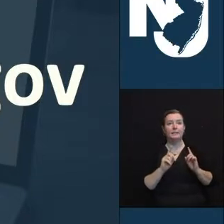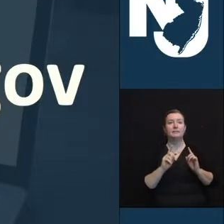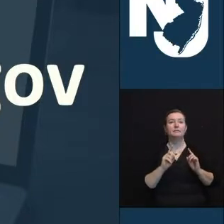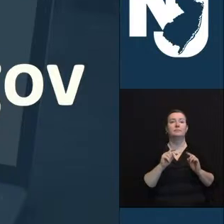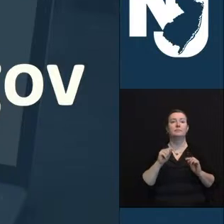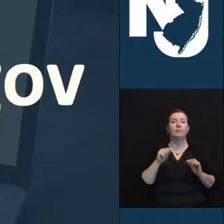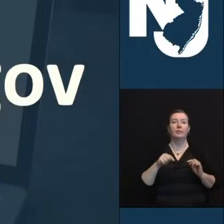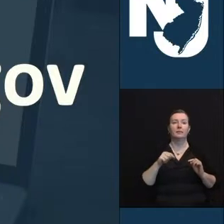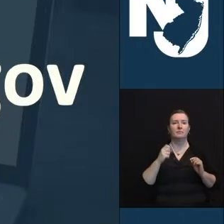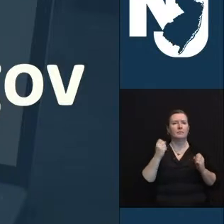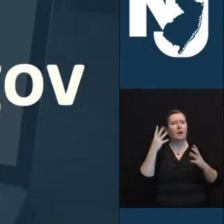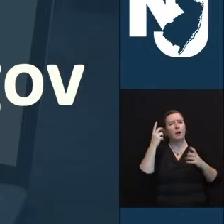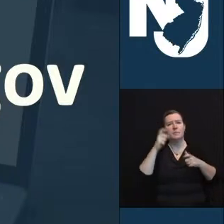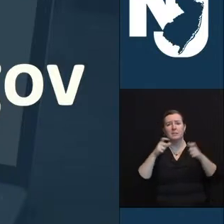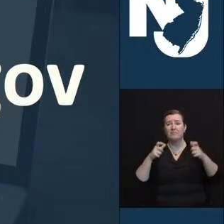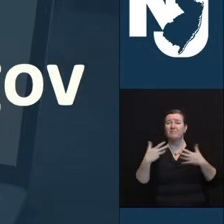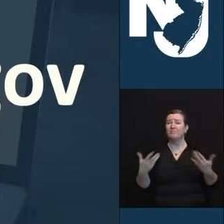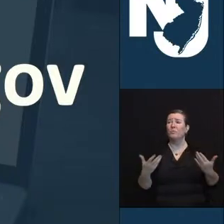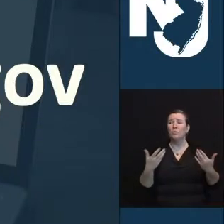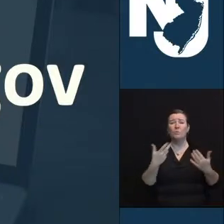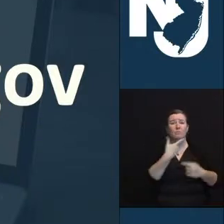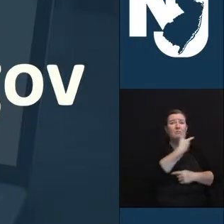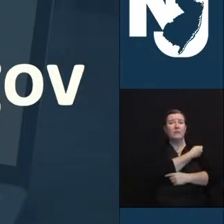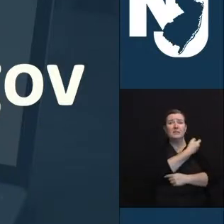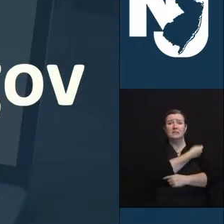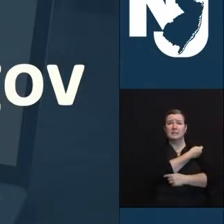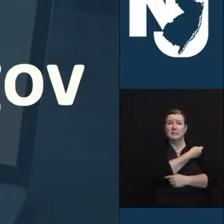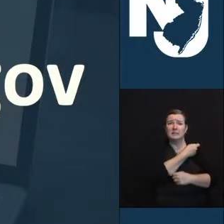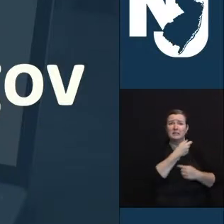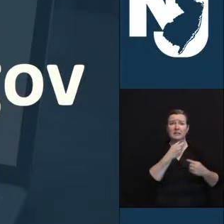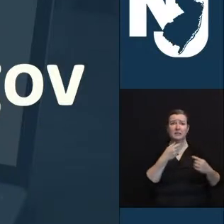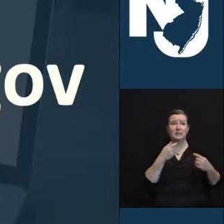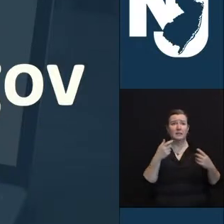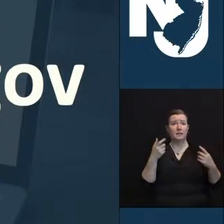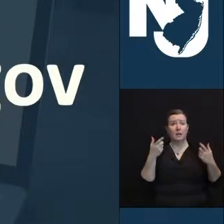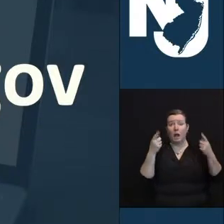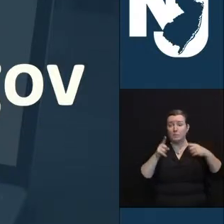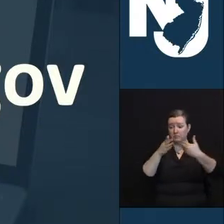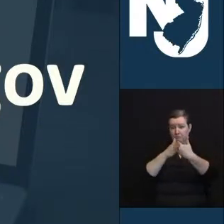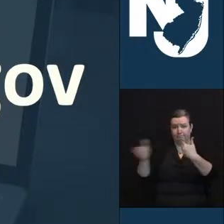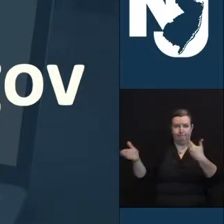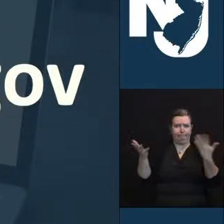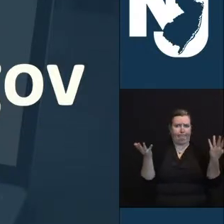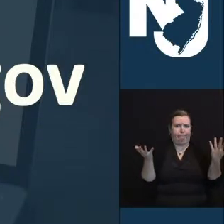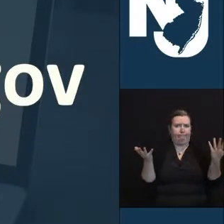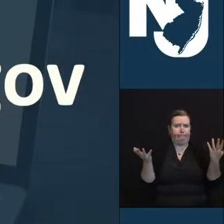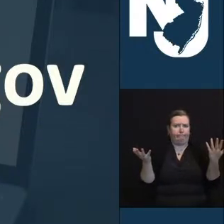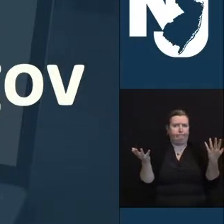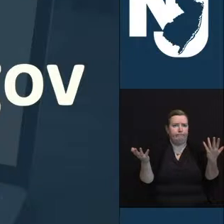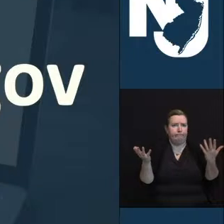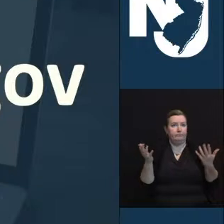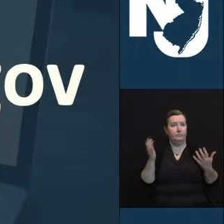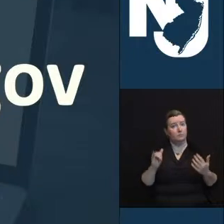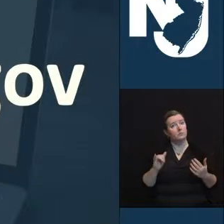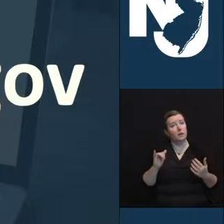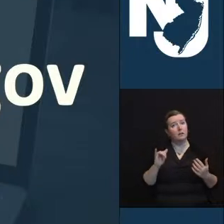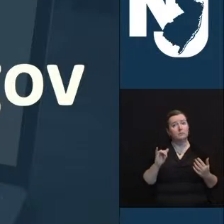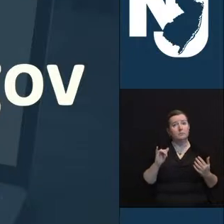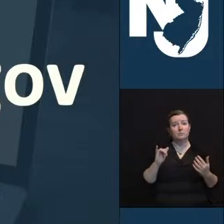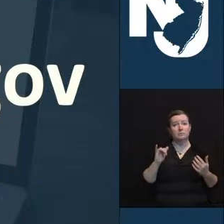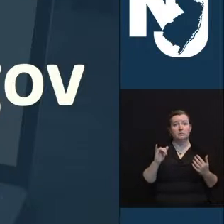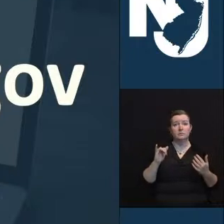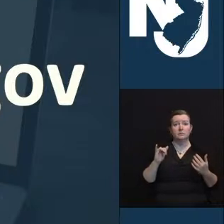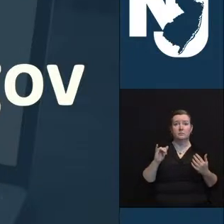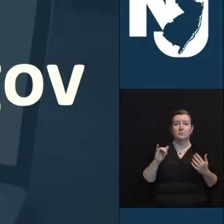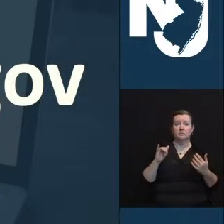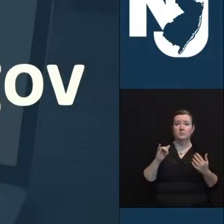this pandemic behind us. So while we can see the light at the end of the tunnel, and it is real, and we can begin to envision an end